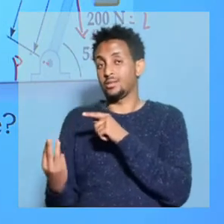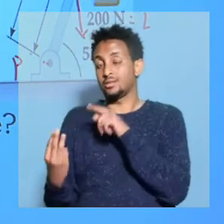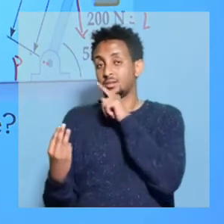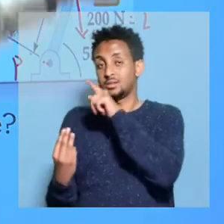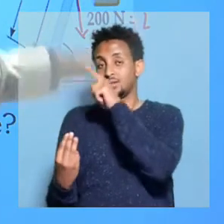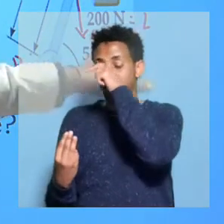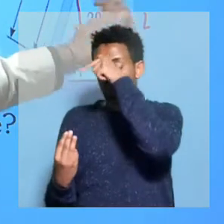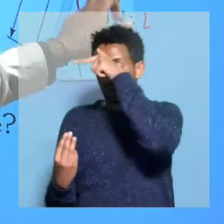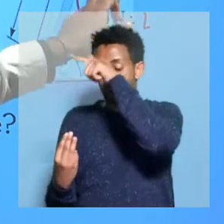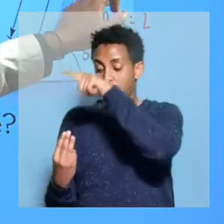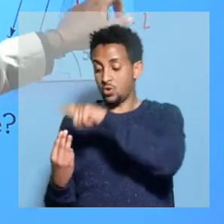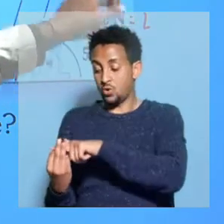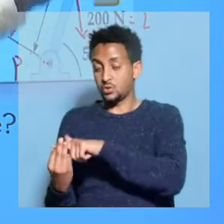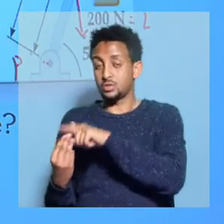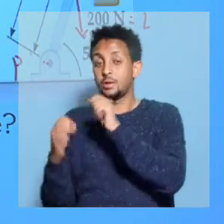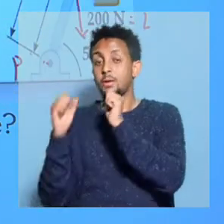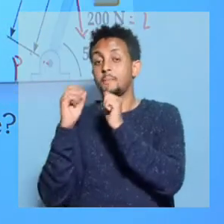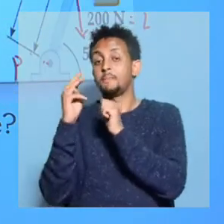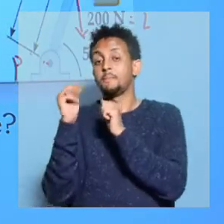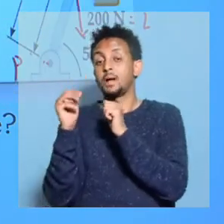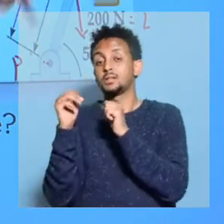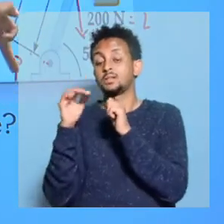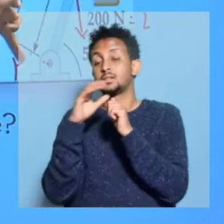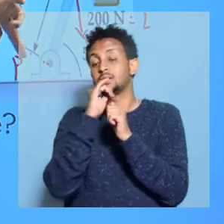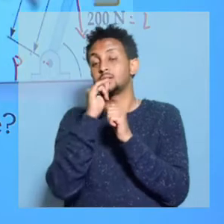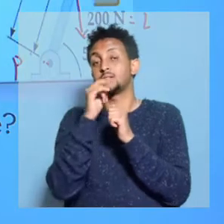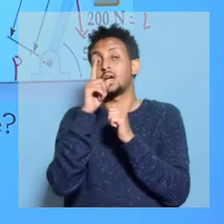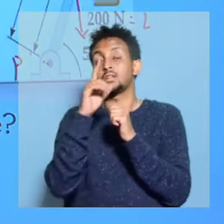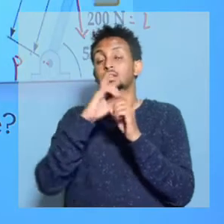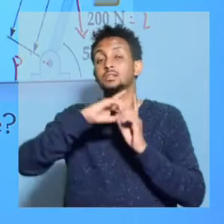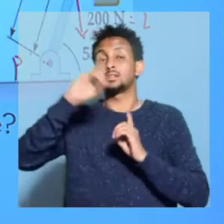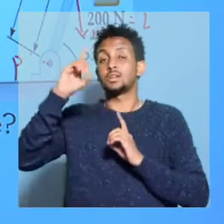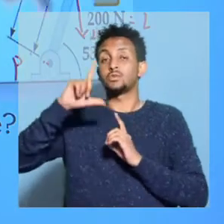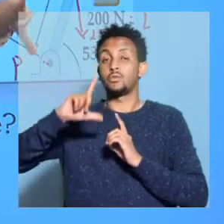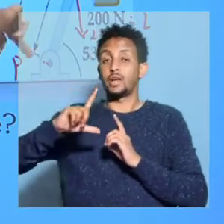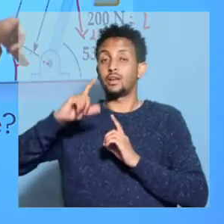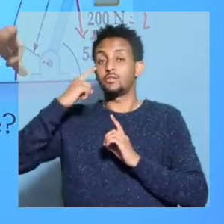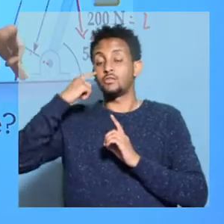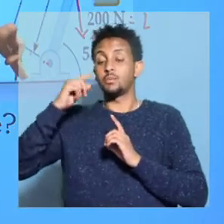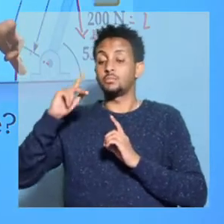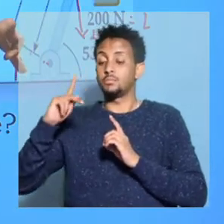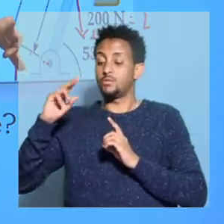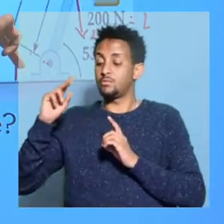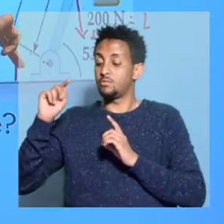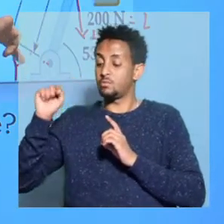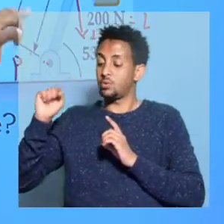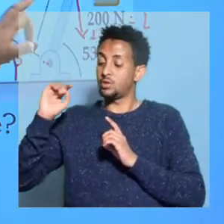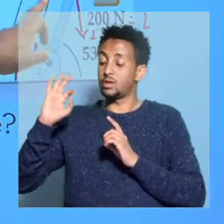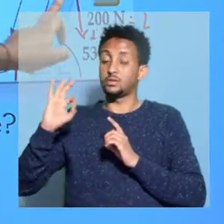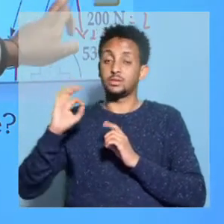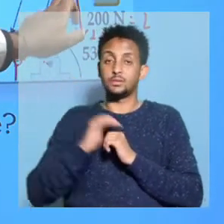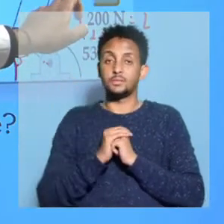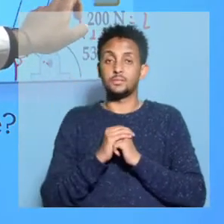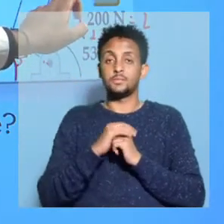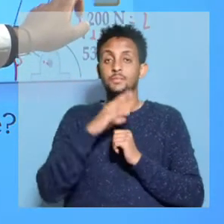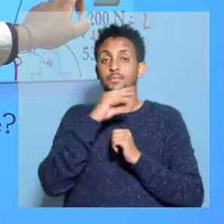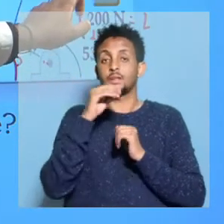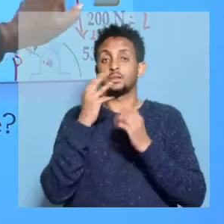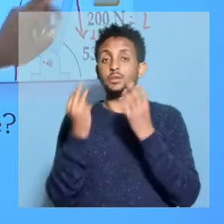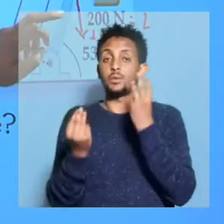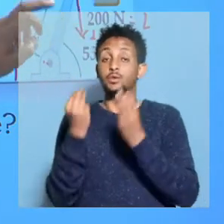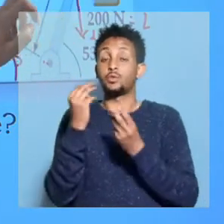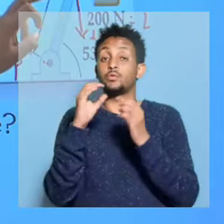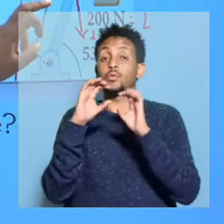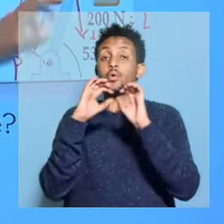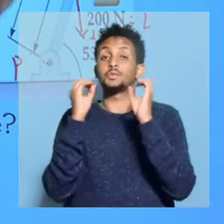the load, due to the mass exerted here, is at a distance of L from the pivotal point. And the weight